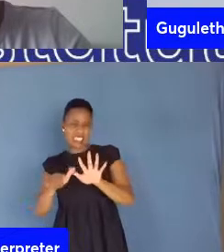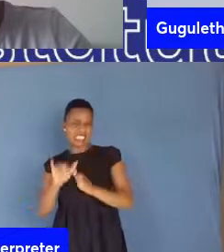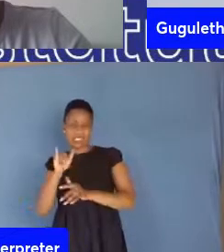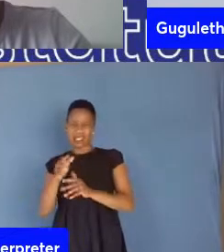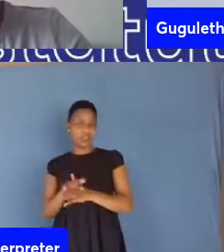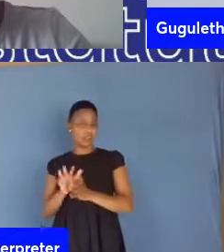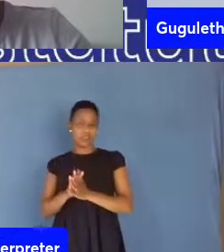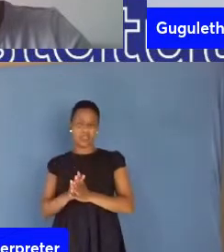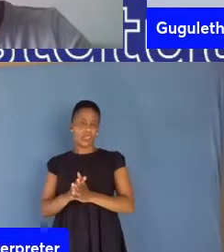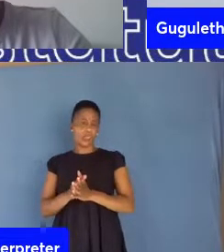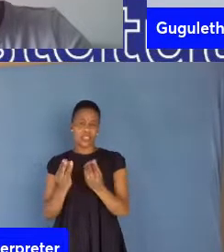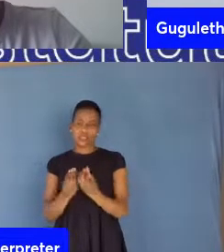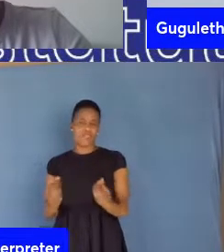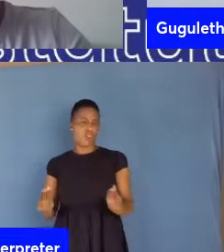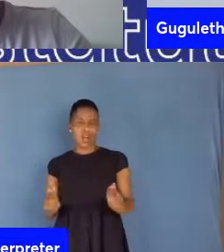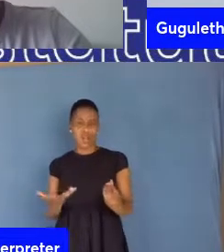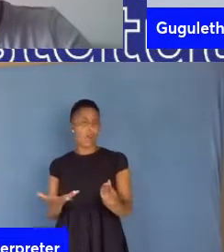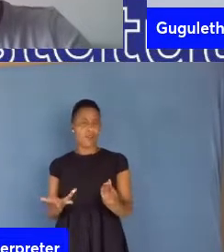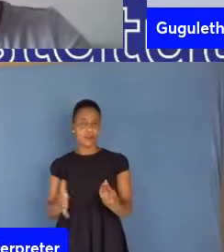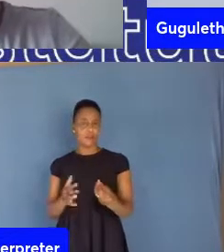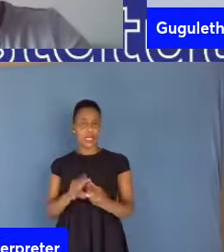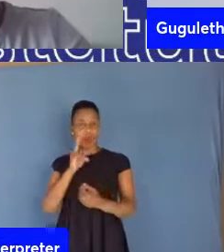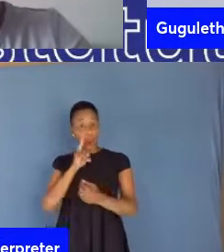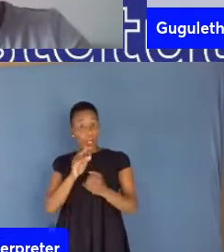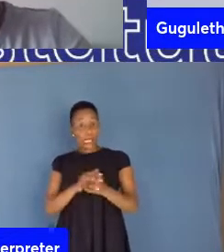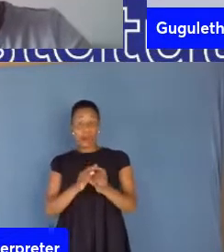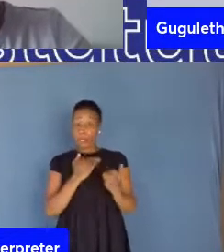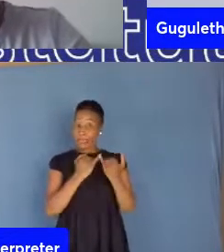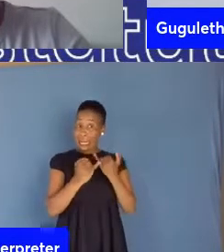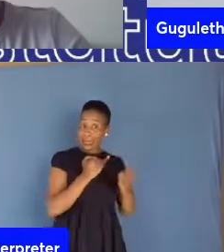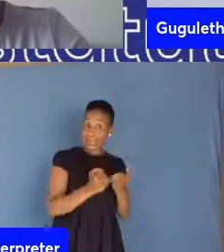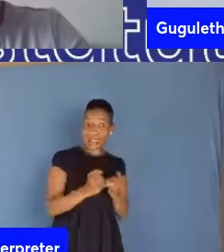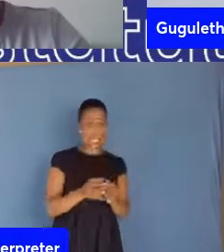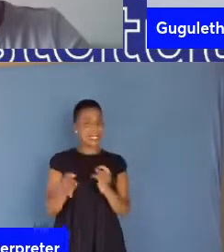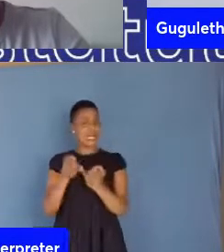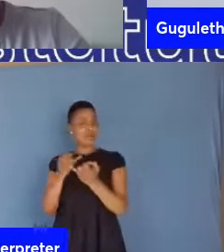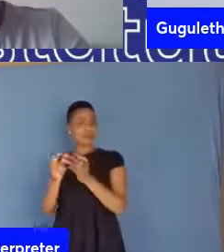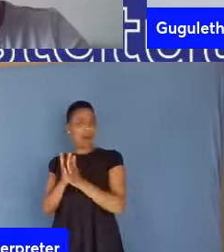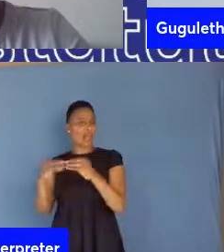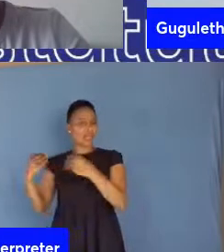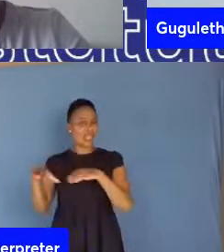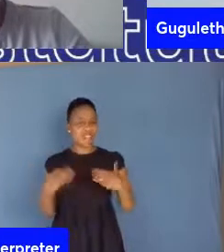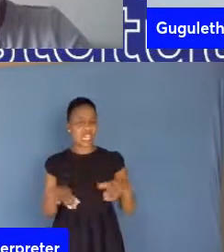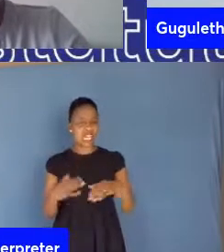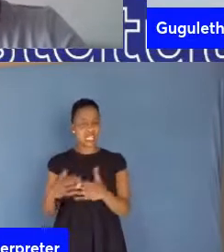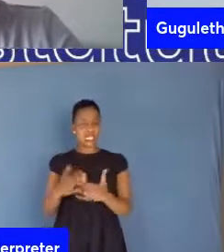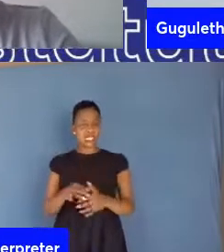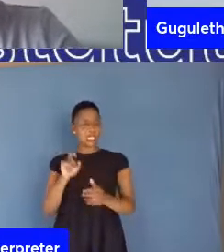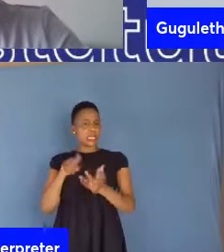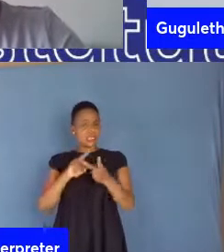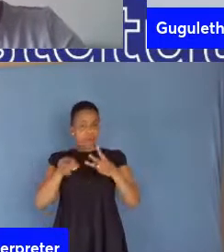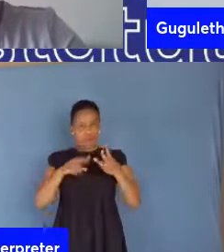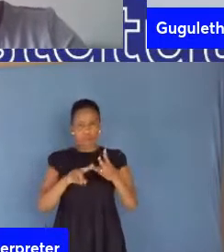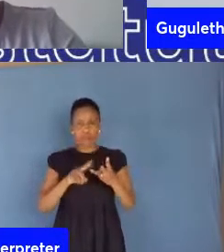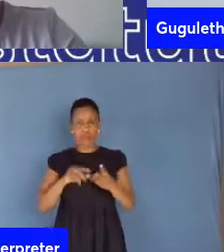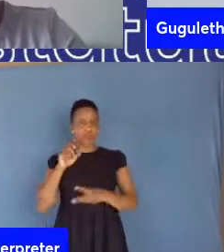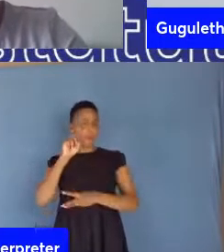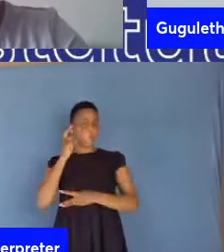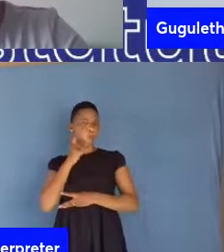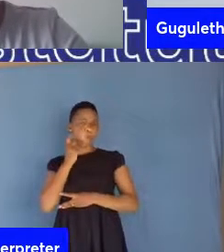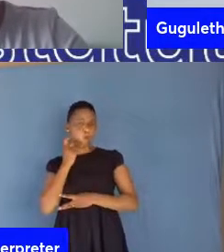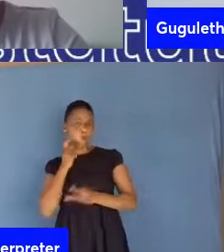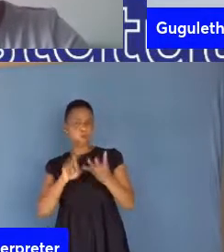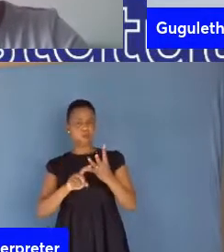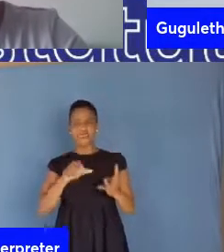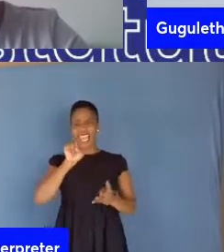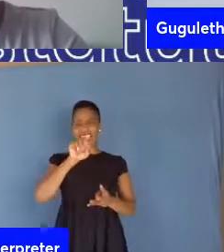considering the implications of sex and sexual activity. If you think about, pregnancy, if you think about